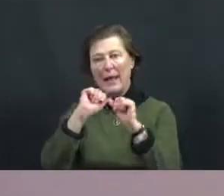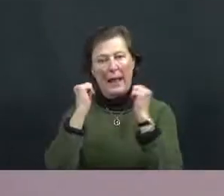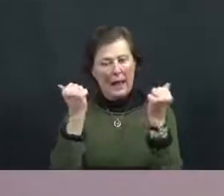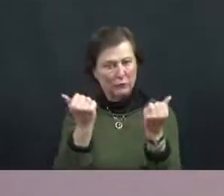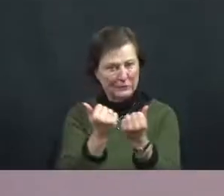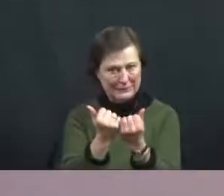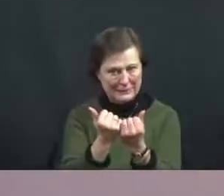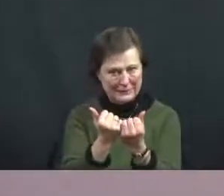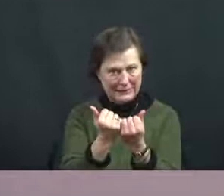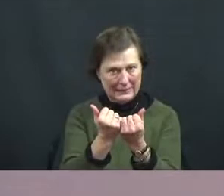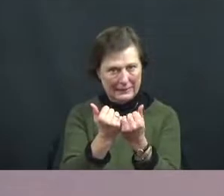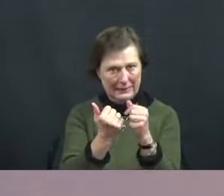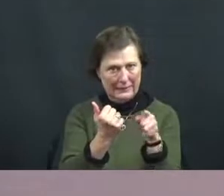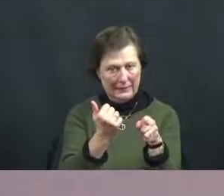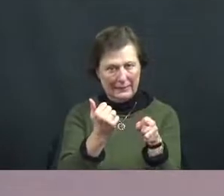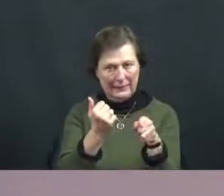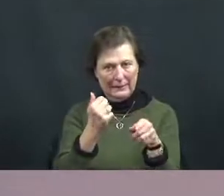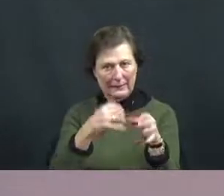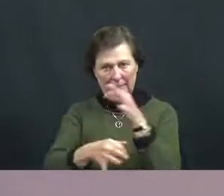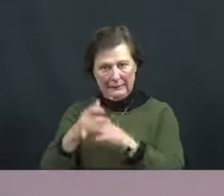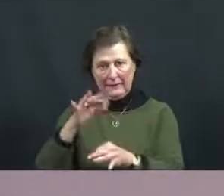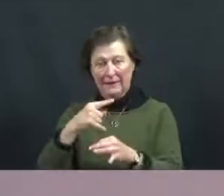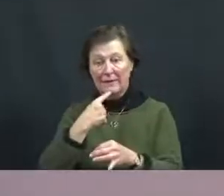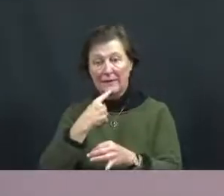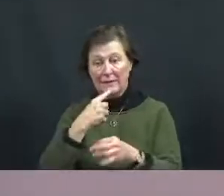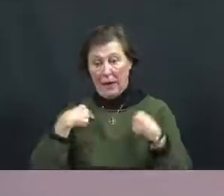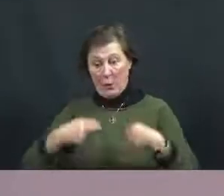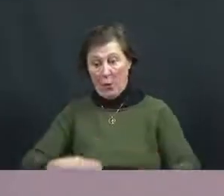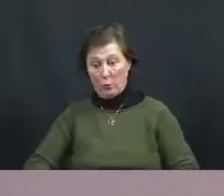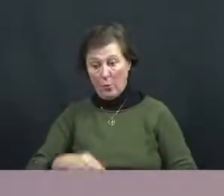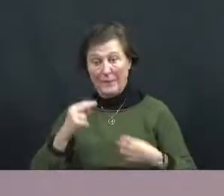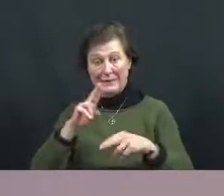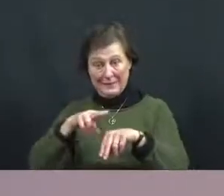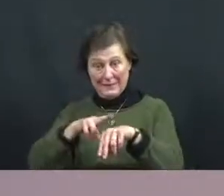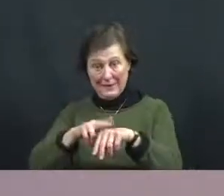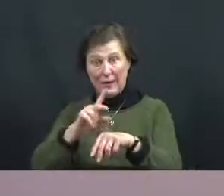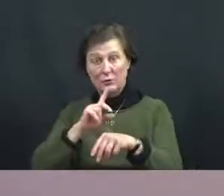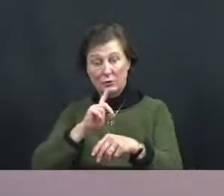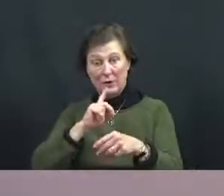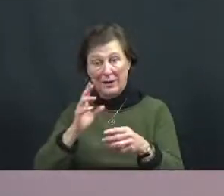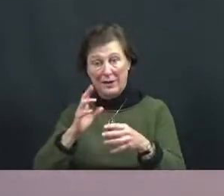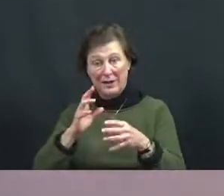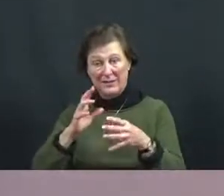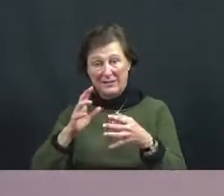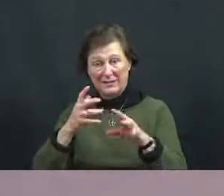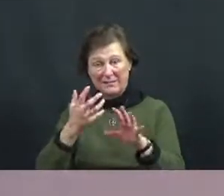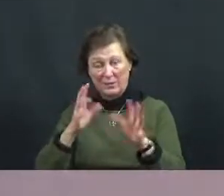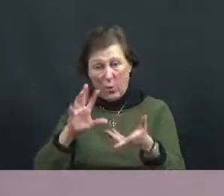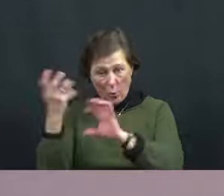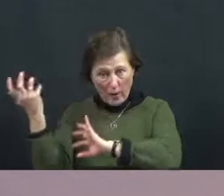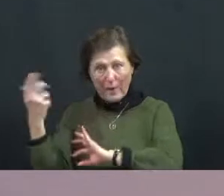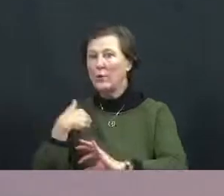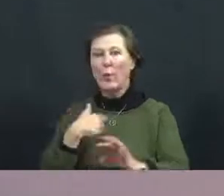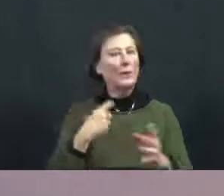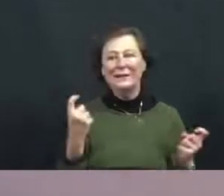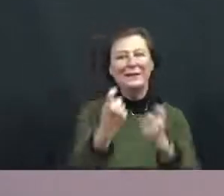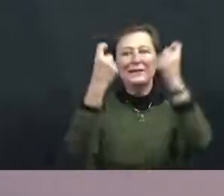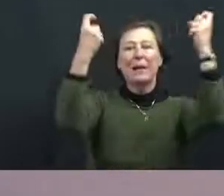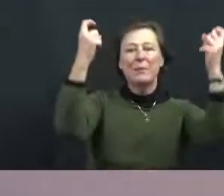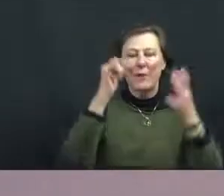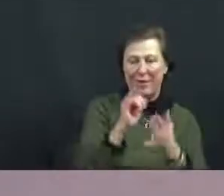than claiming that human nature is corrupt, we celebrate it as inherently worthwhile and filled with